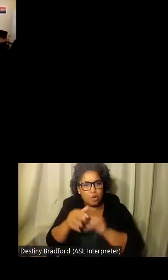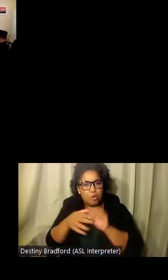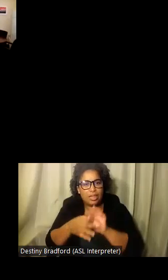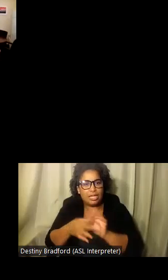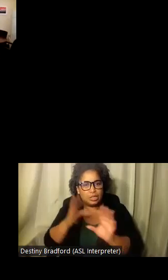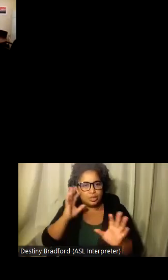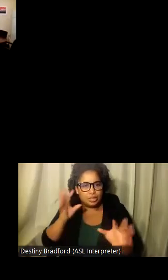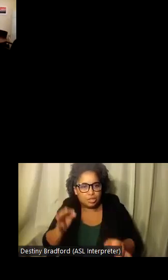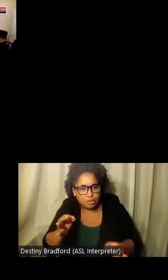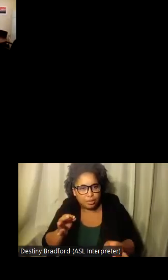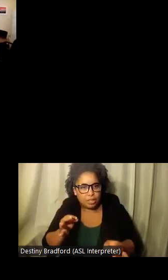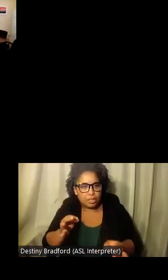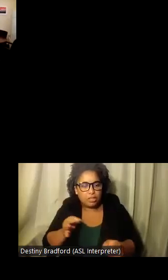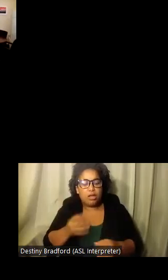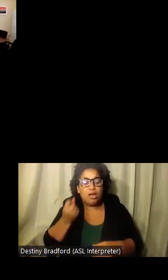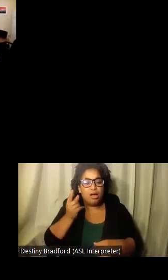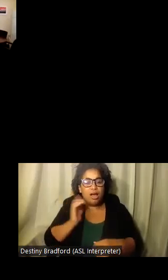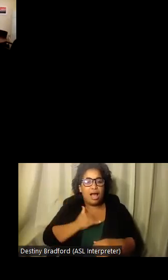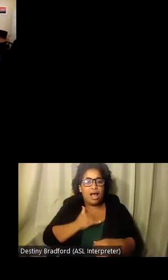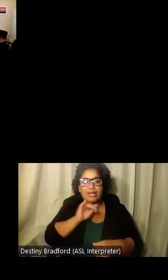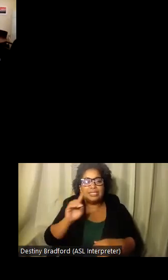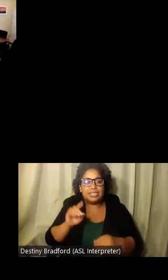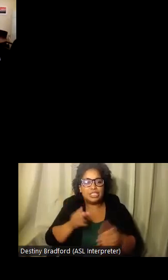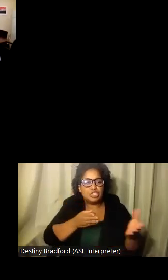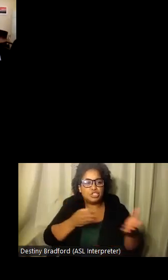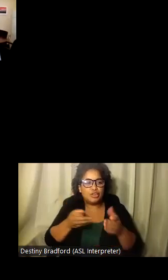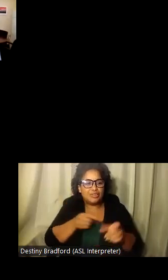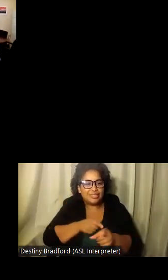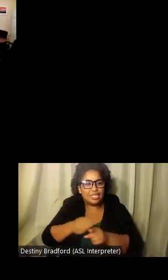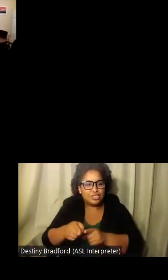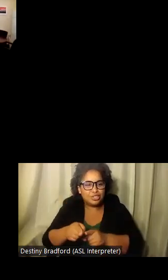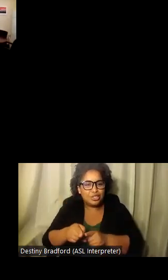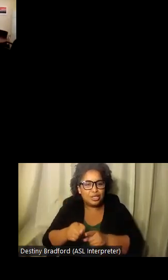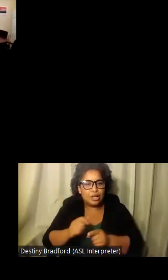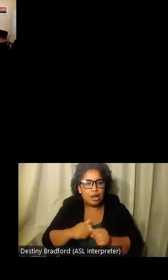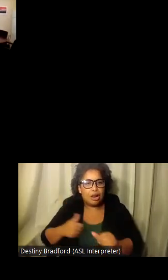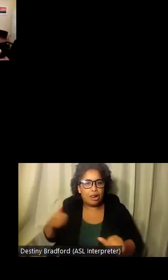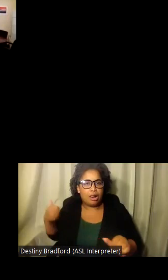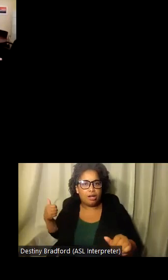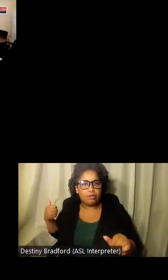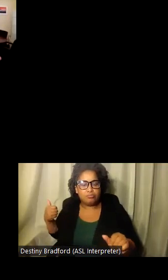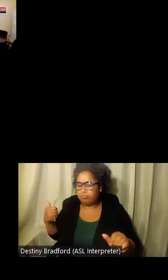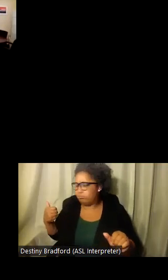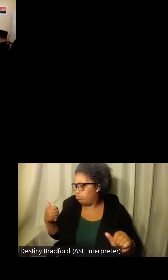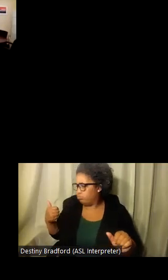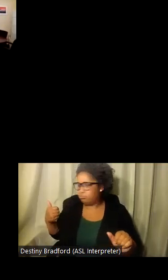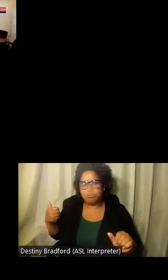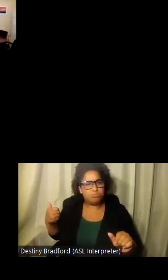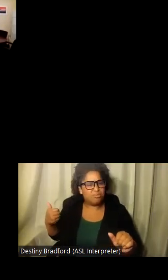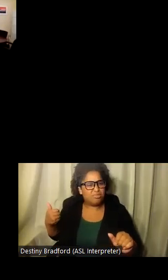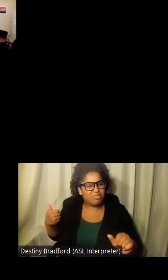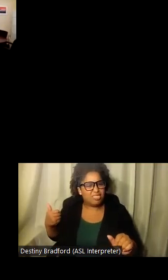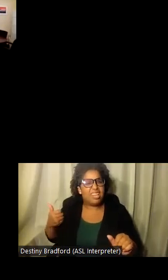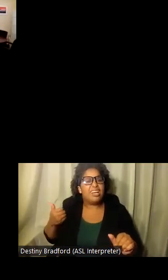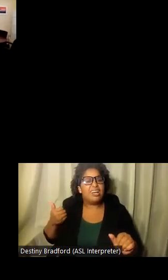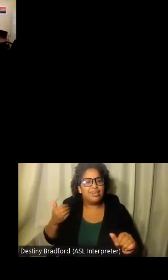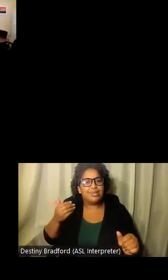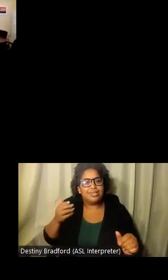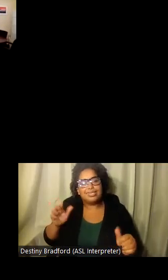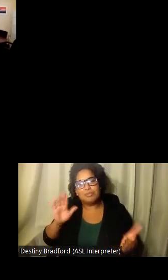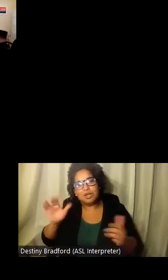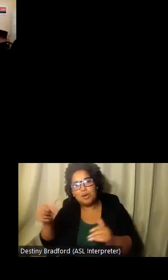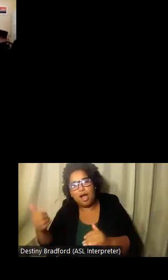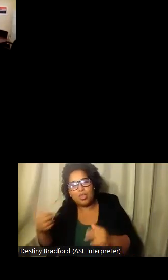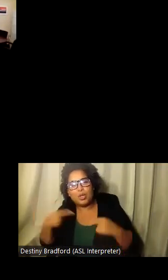making. And yet I think our IDD services sector is really far behind certainly those in other human services, as we